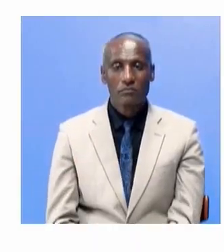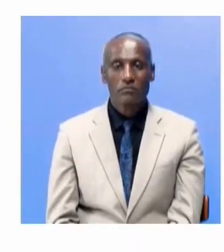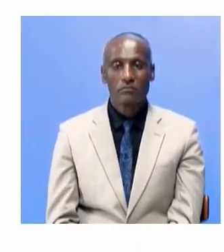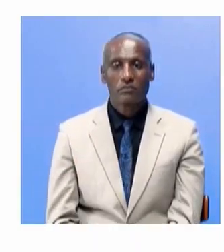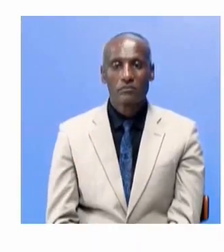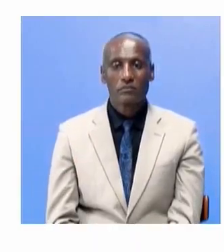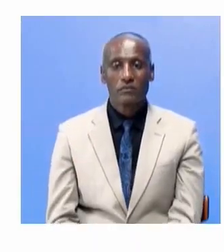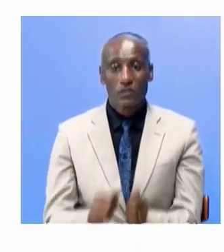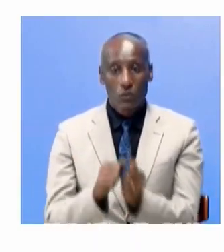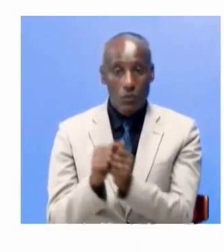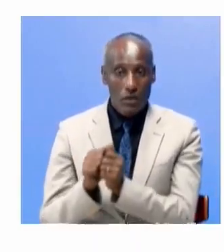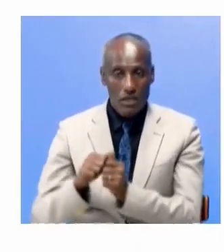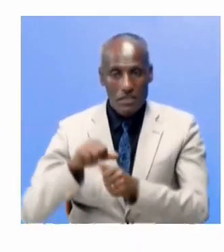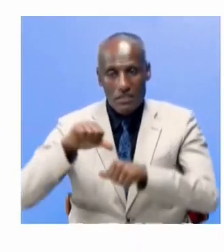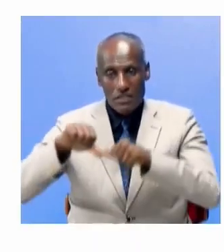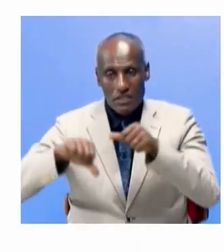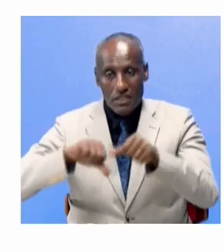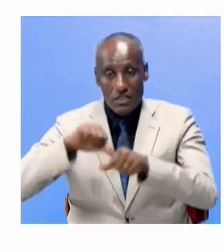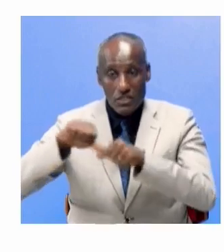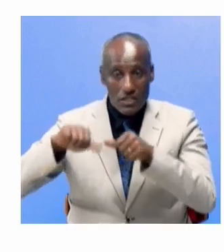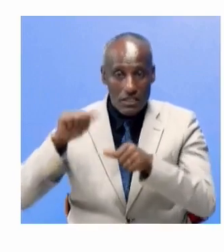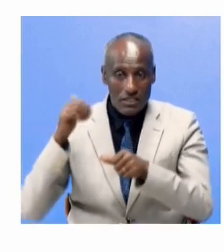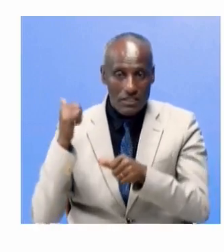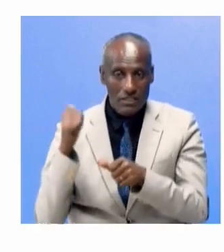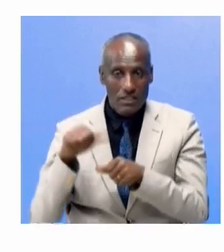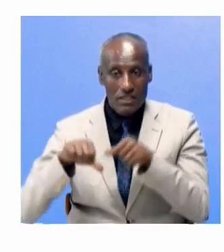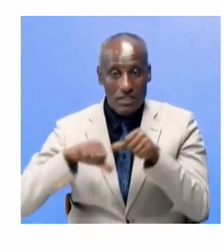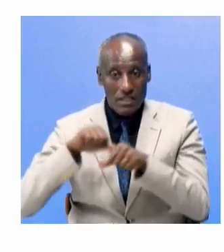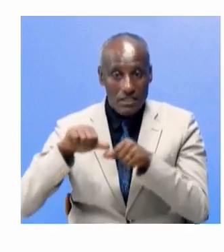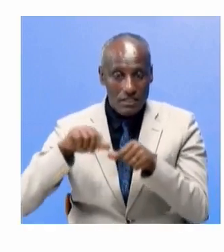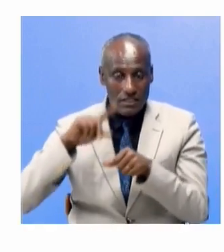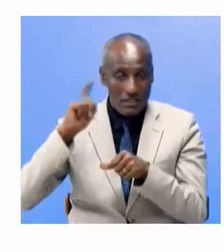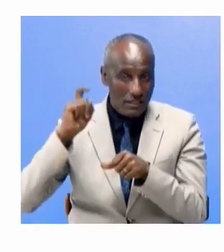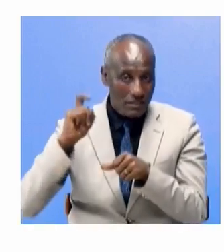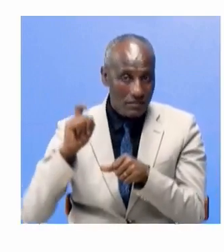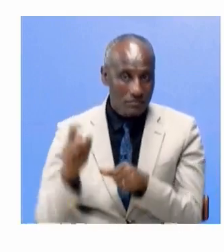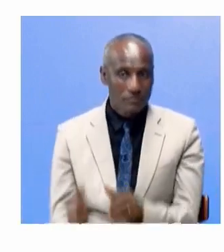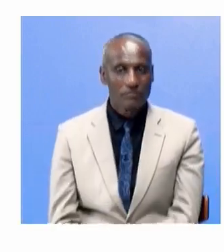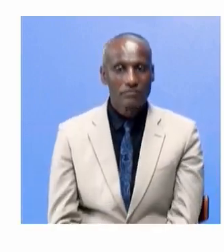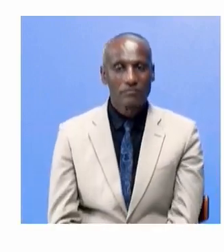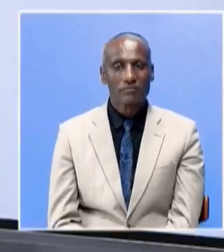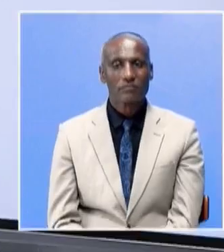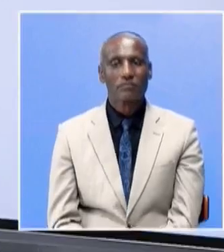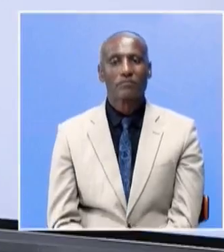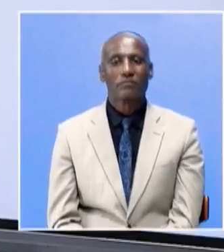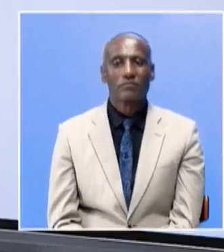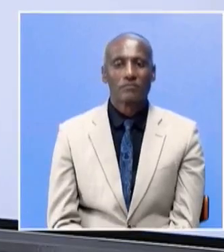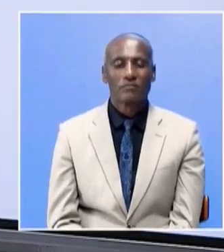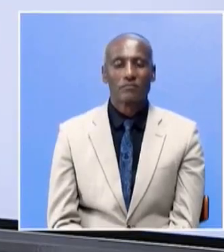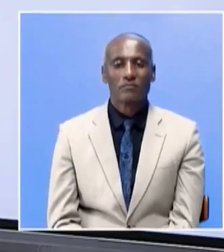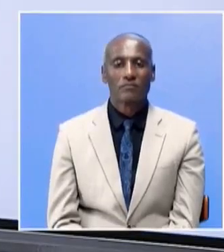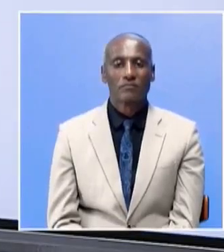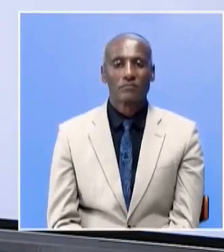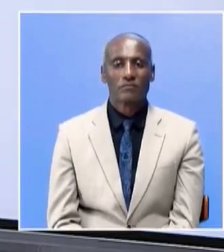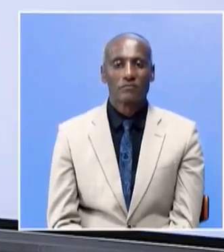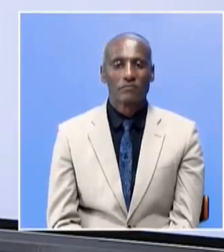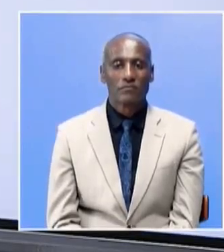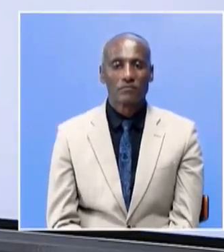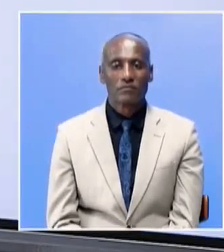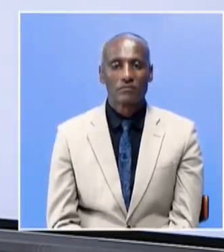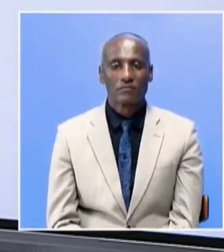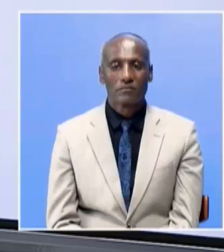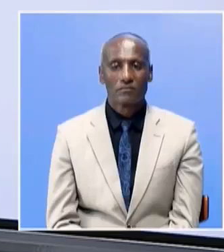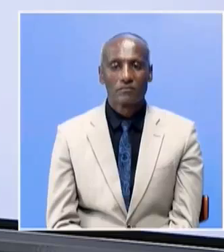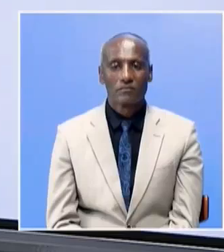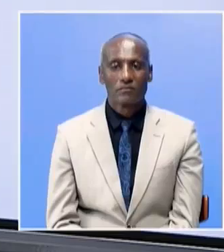with each other? With each other? Questionnaire. With each other?